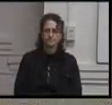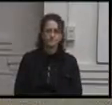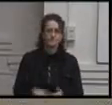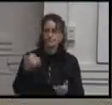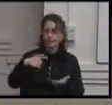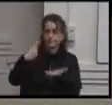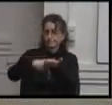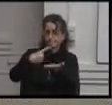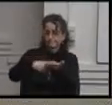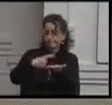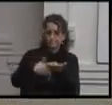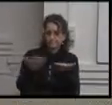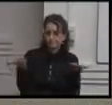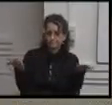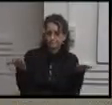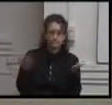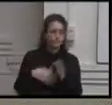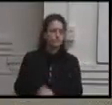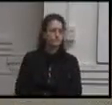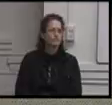discussion? Any further discussion?